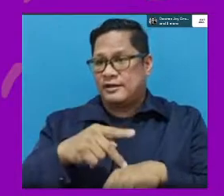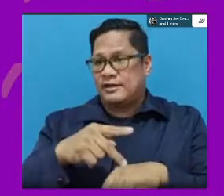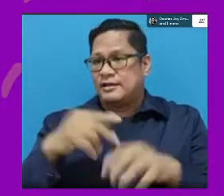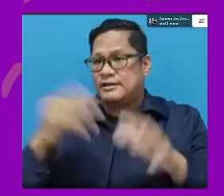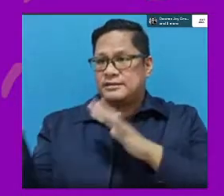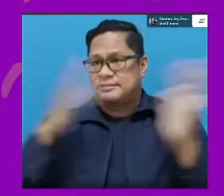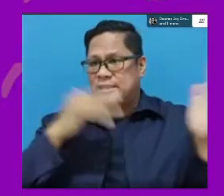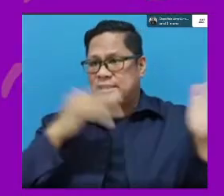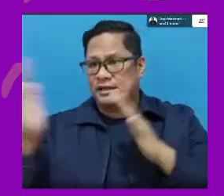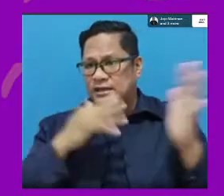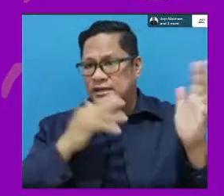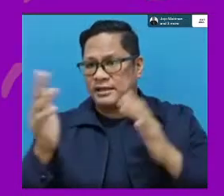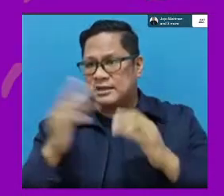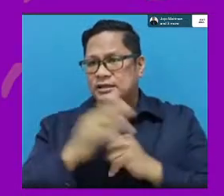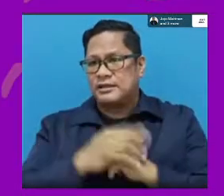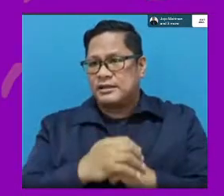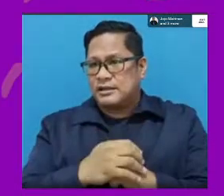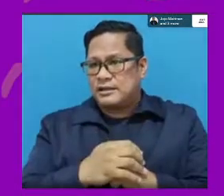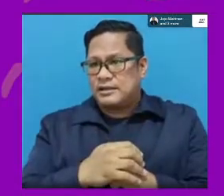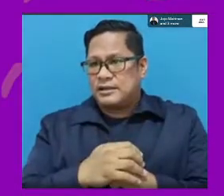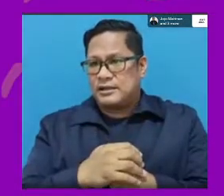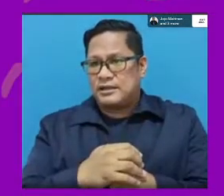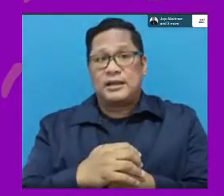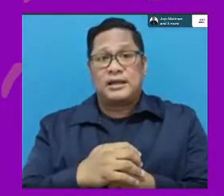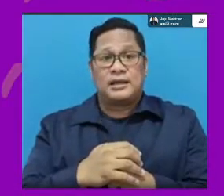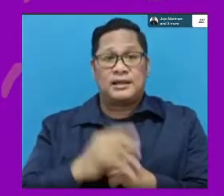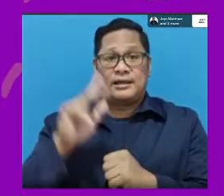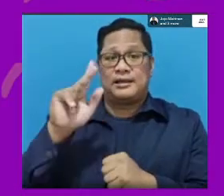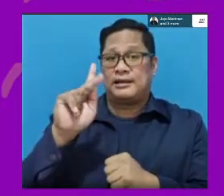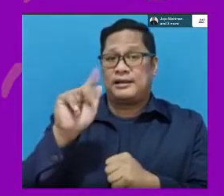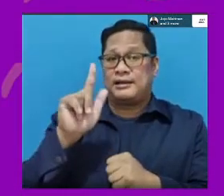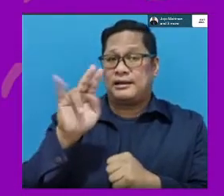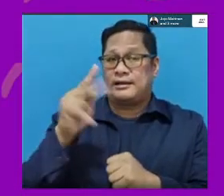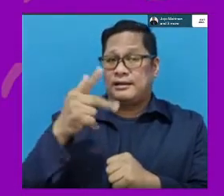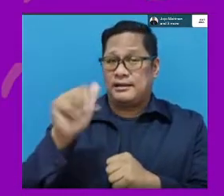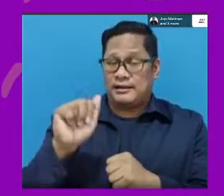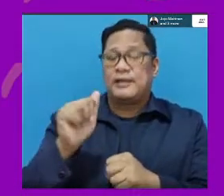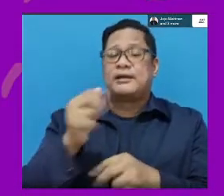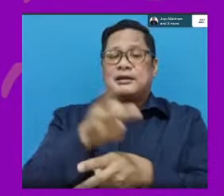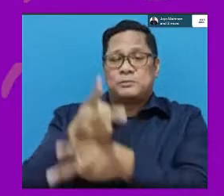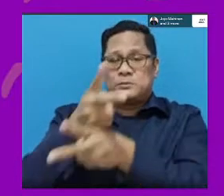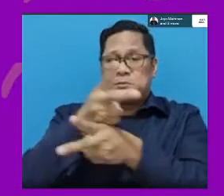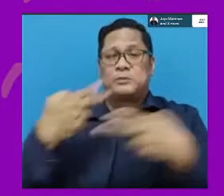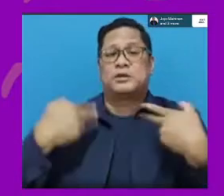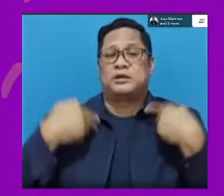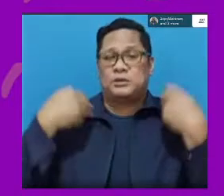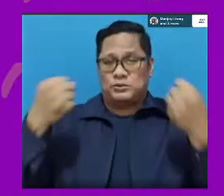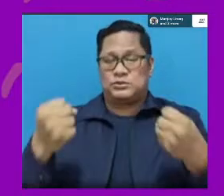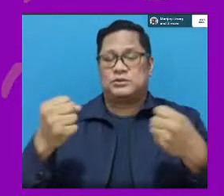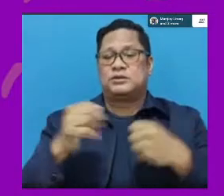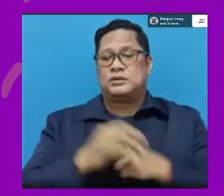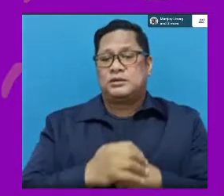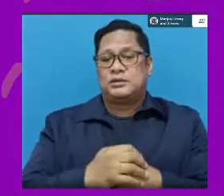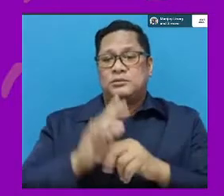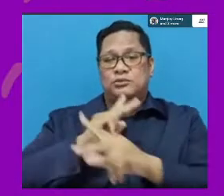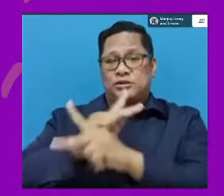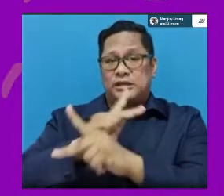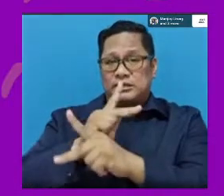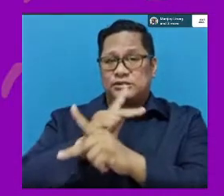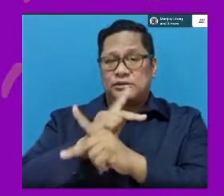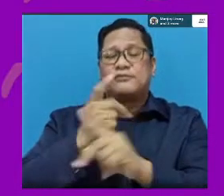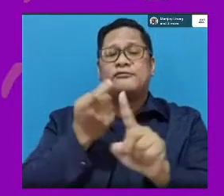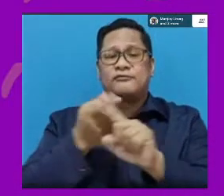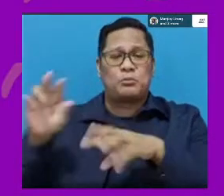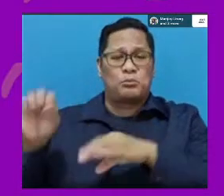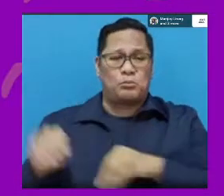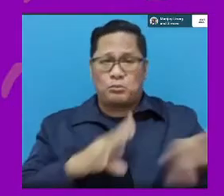Resilience Foundation, Kalinga para sa Kalusugan ng Komunidad, Protection from Sexual Exploitation and